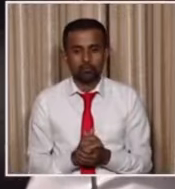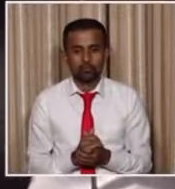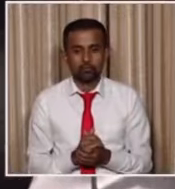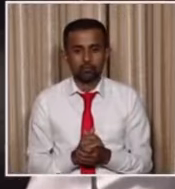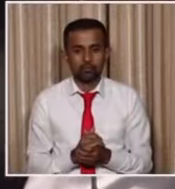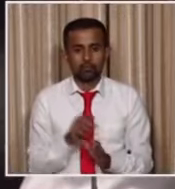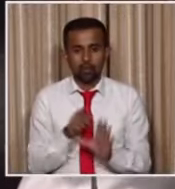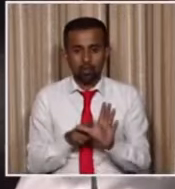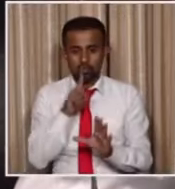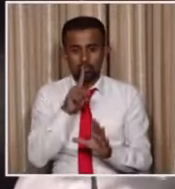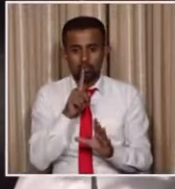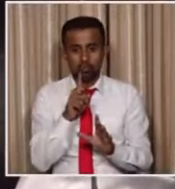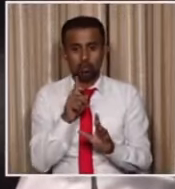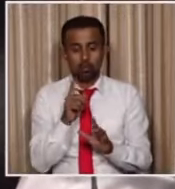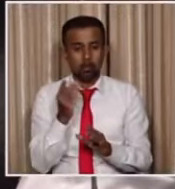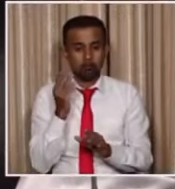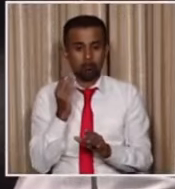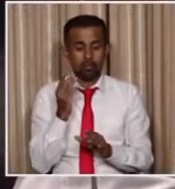you did a